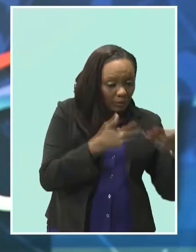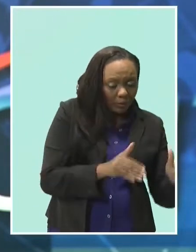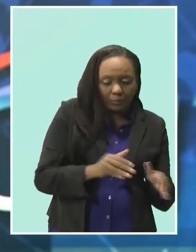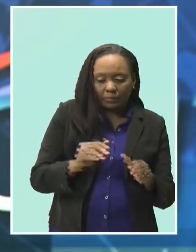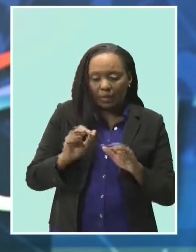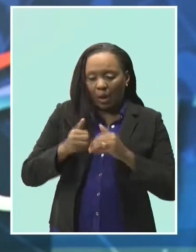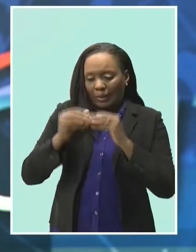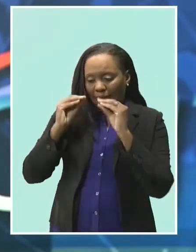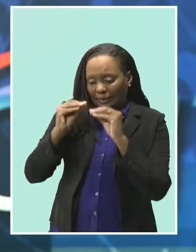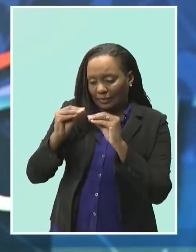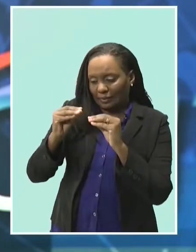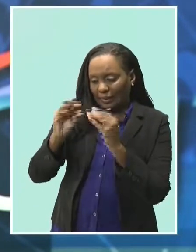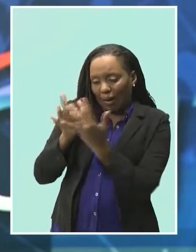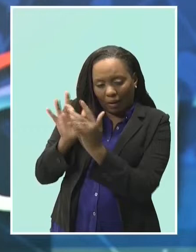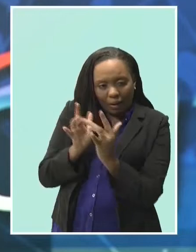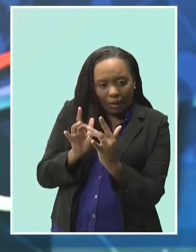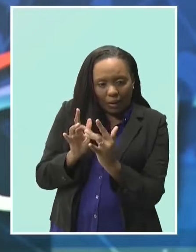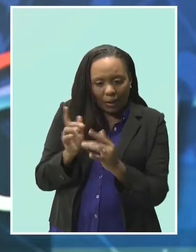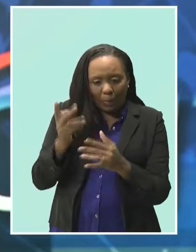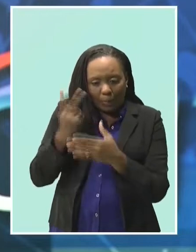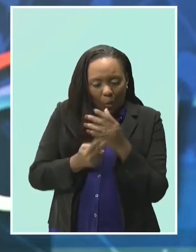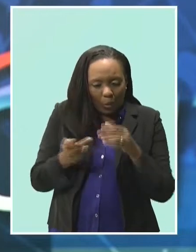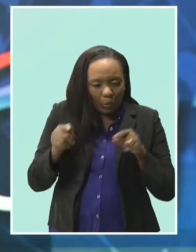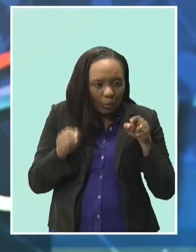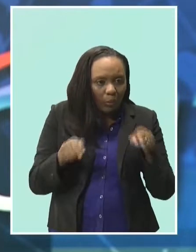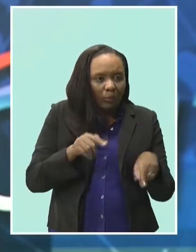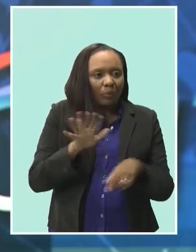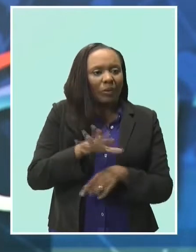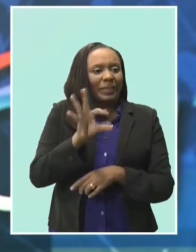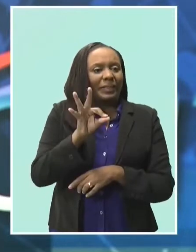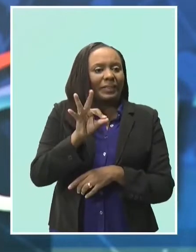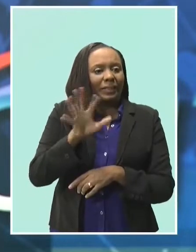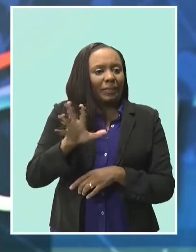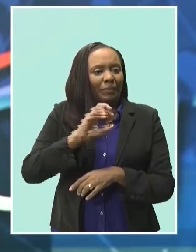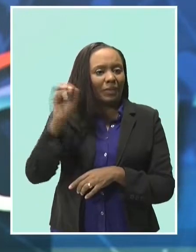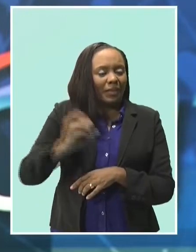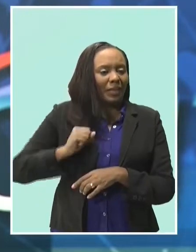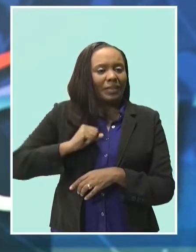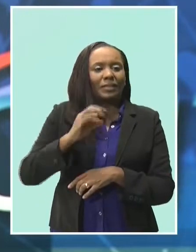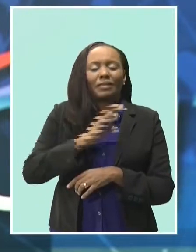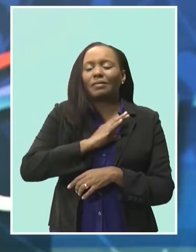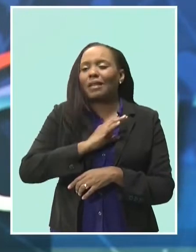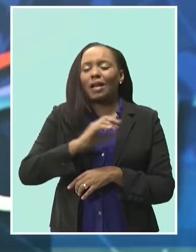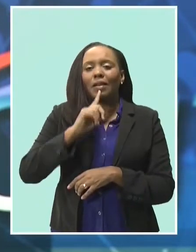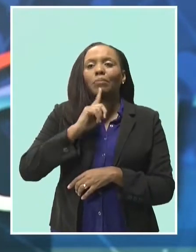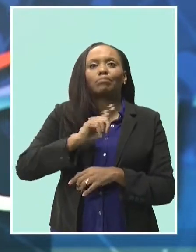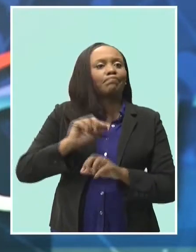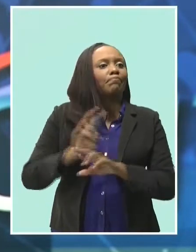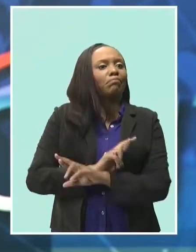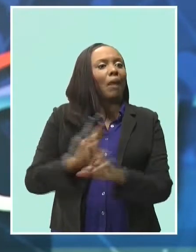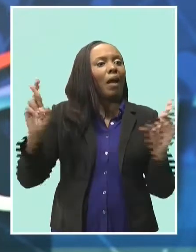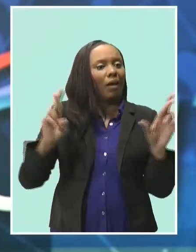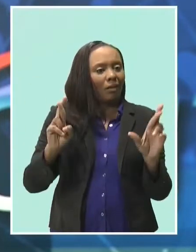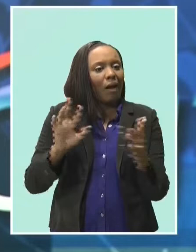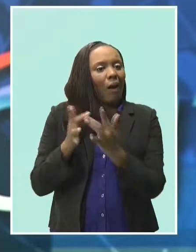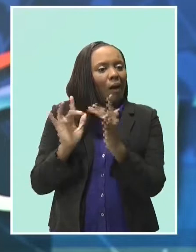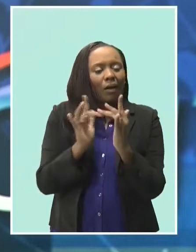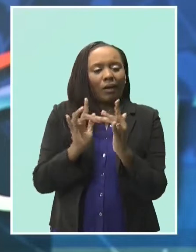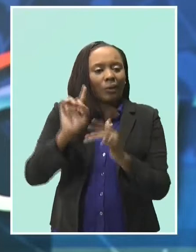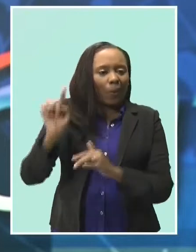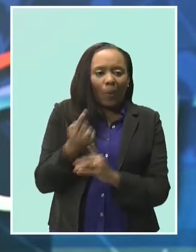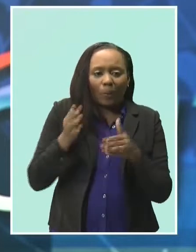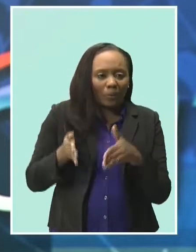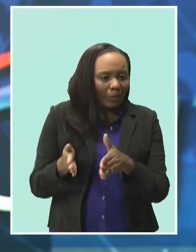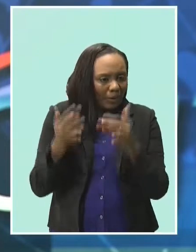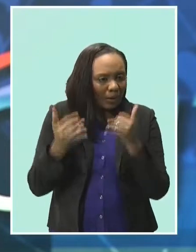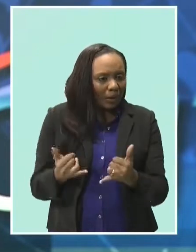He says about 95% of staff stepped up to the plate immediately when they recognized that online teaching would be the only